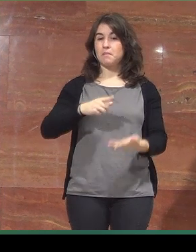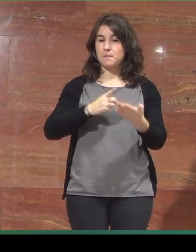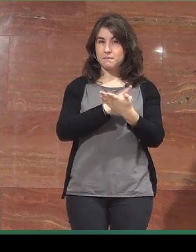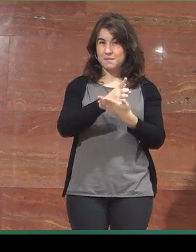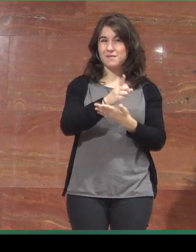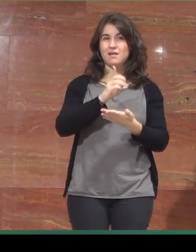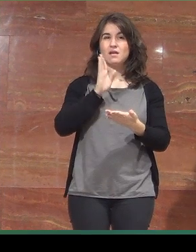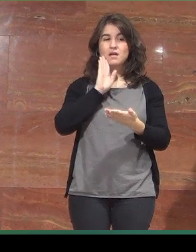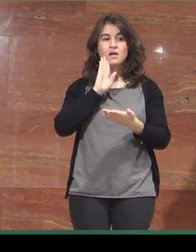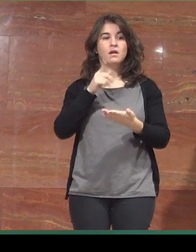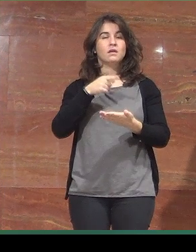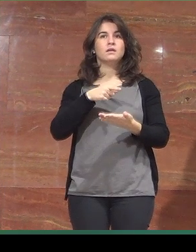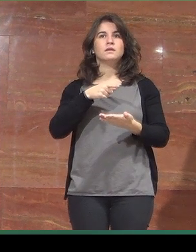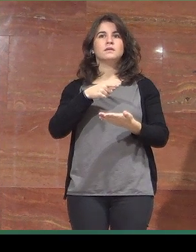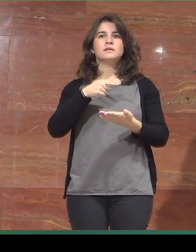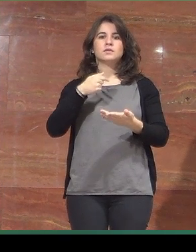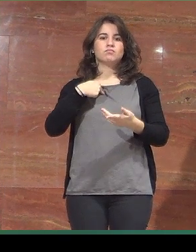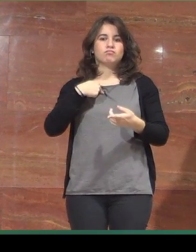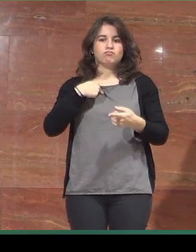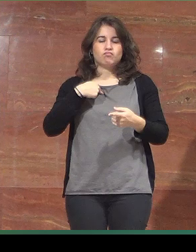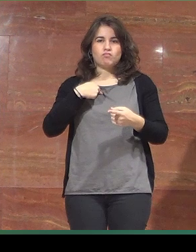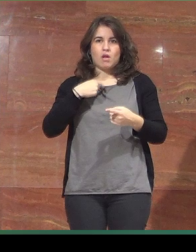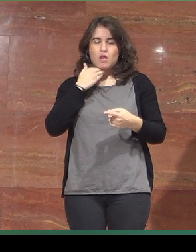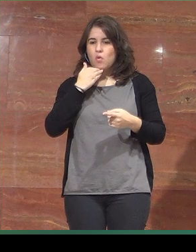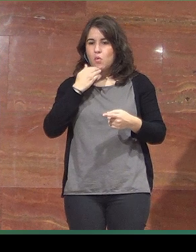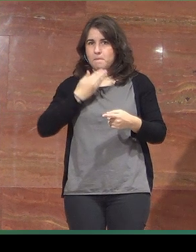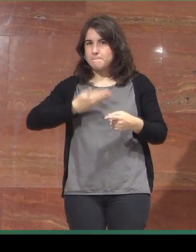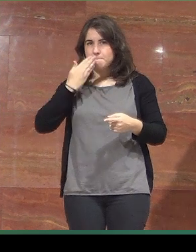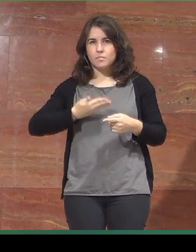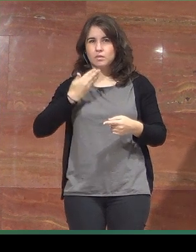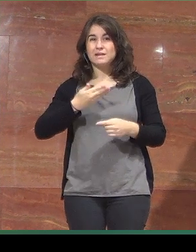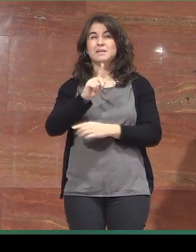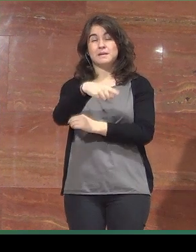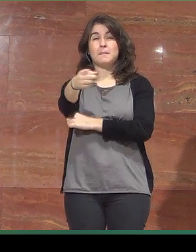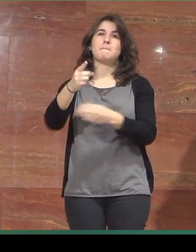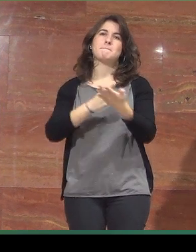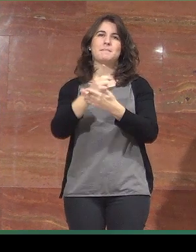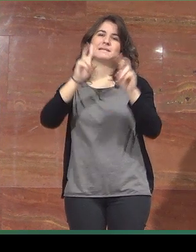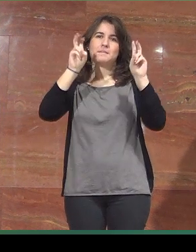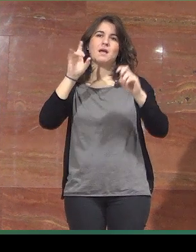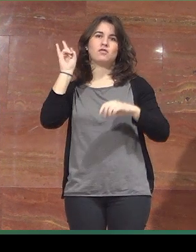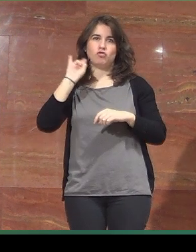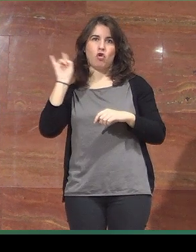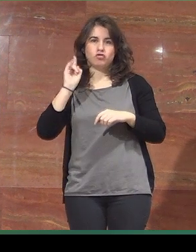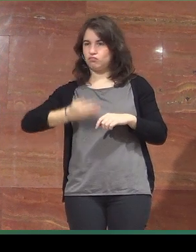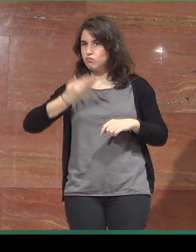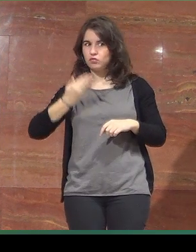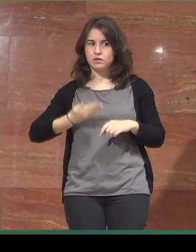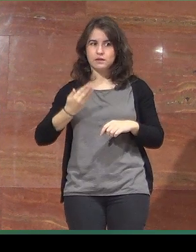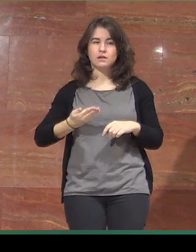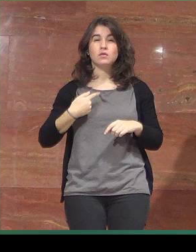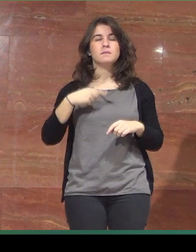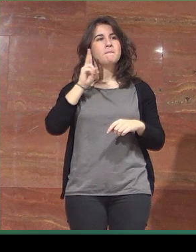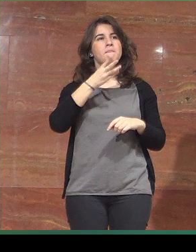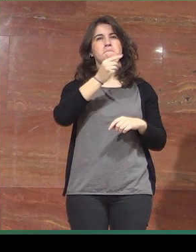What we found is that 70% of people who weren't used to using maps